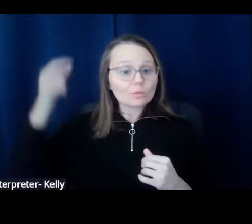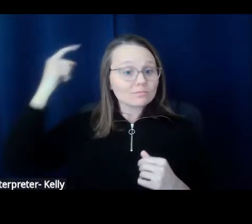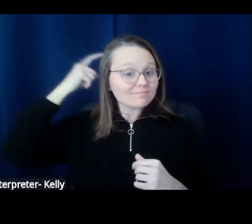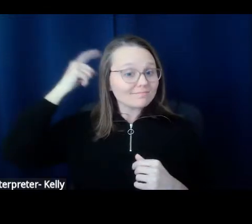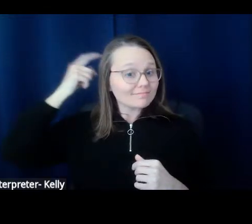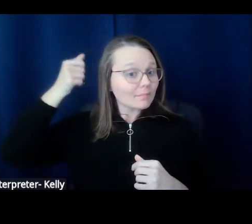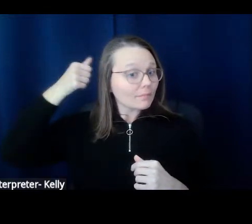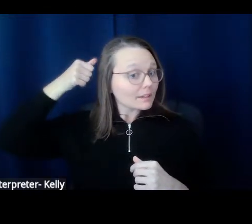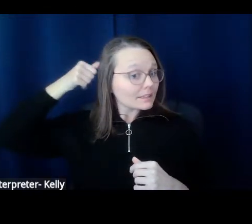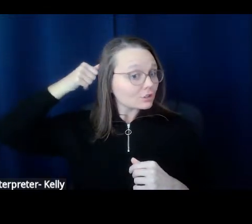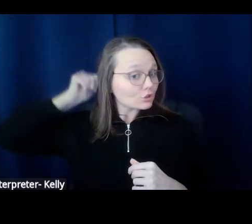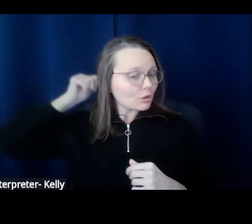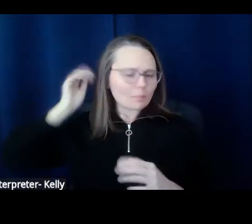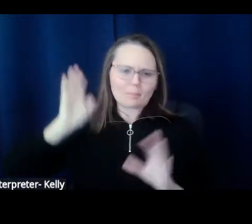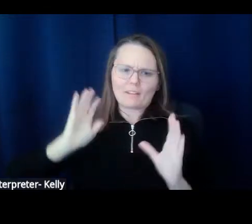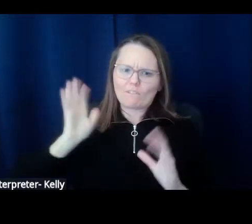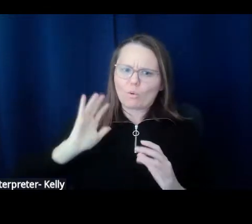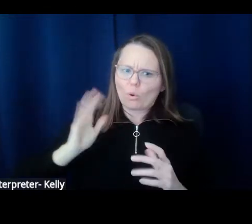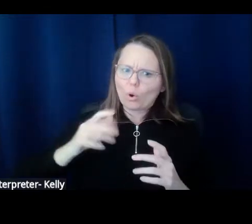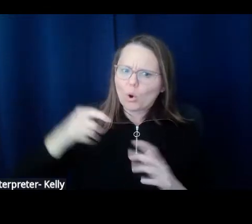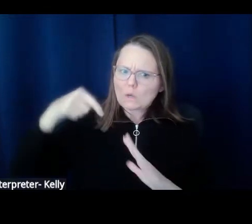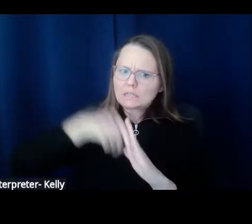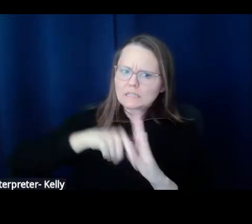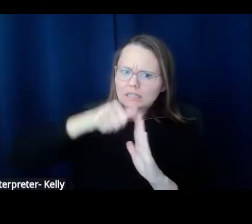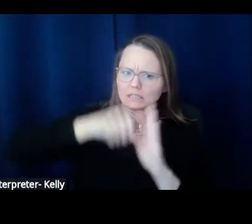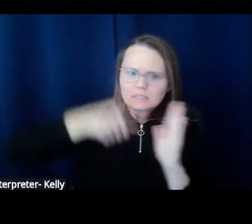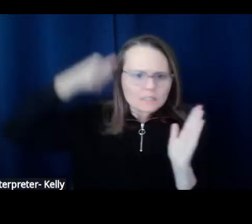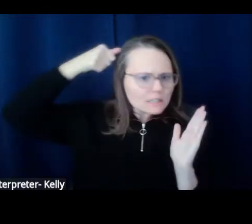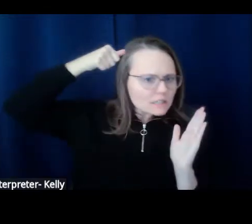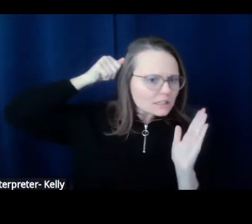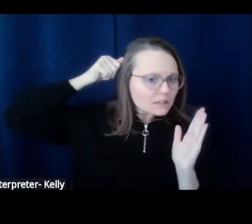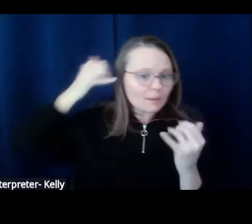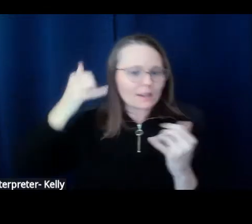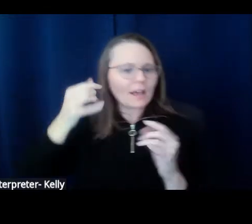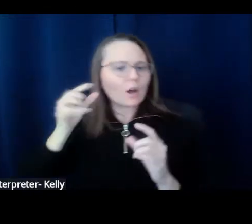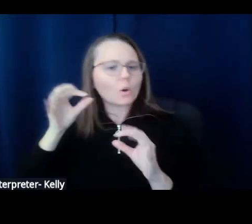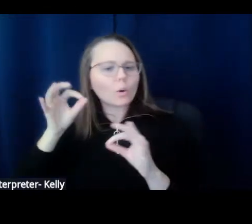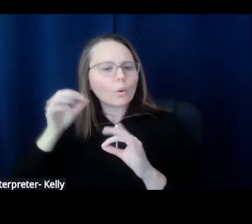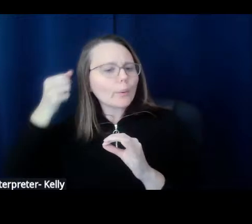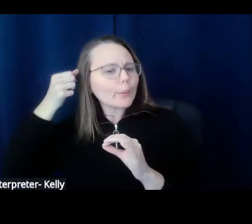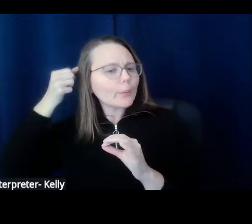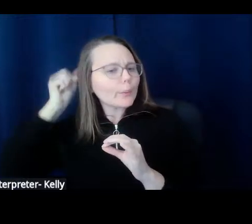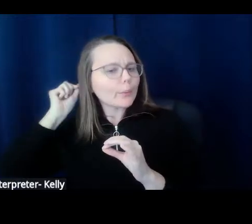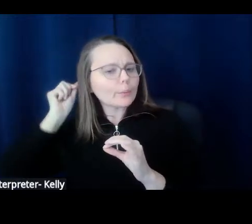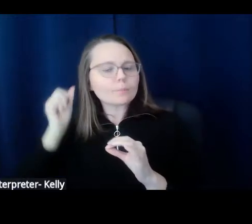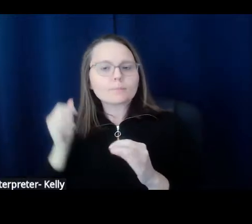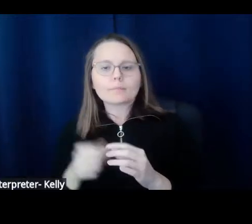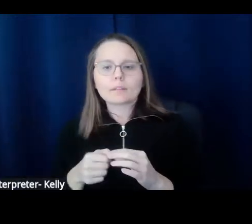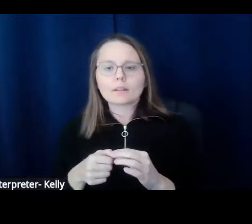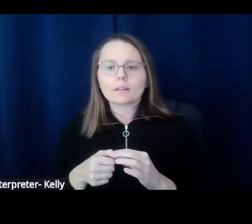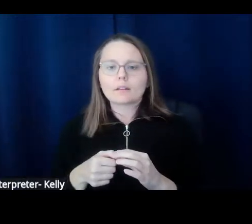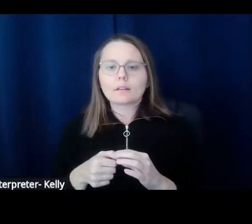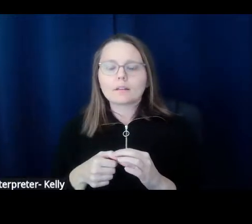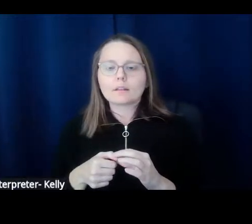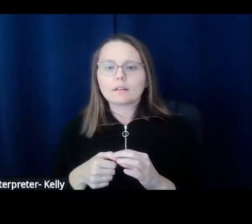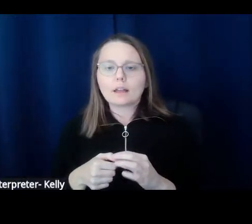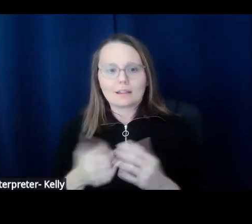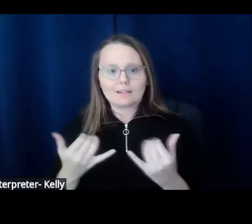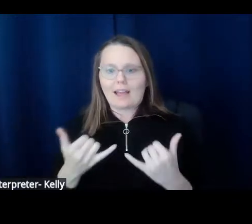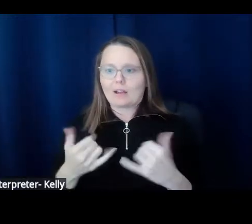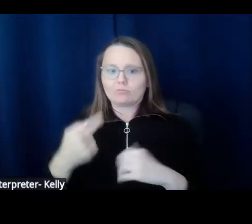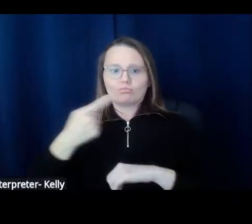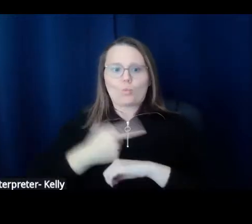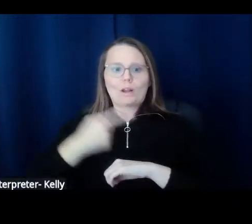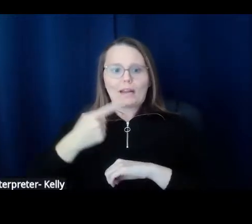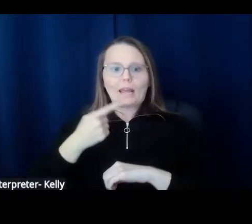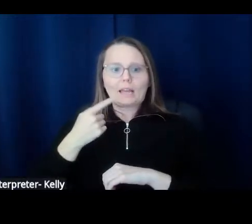your ear. So it's easier, and it's now considered to be a one-day procedure. With